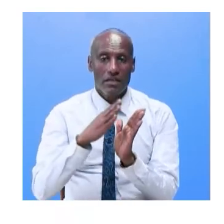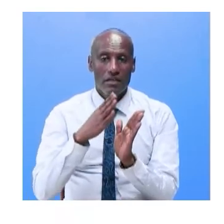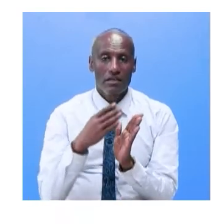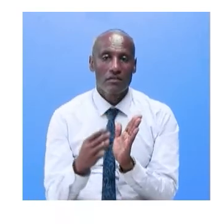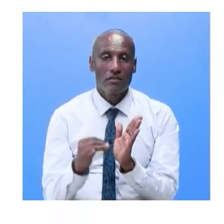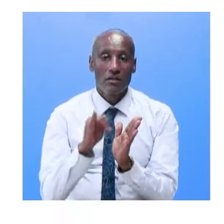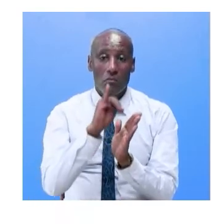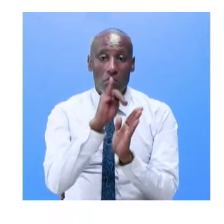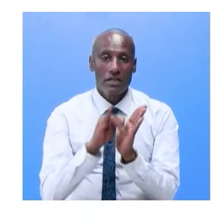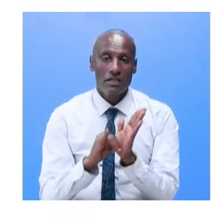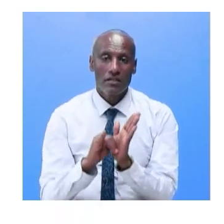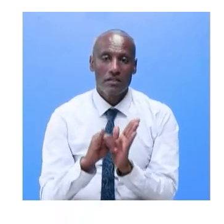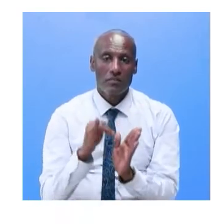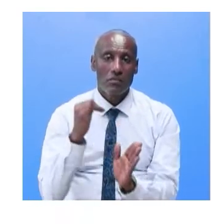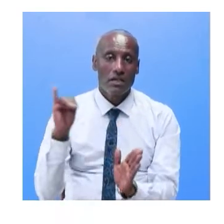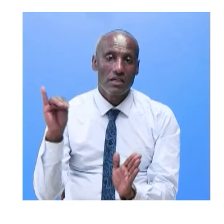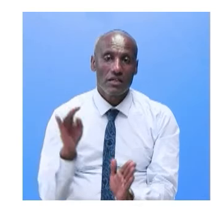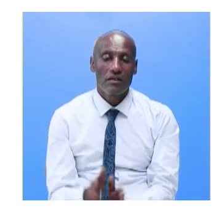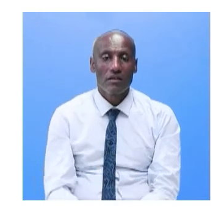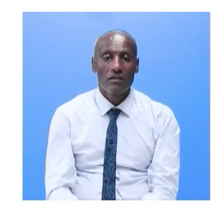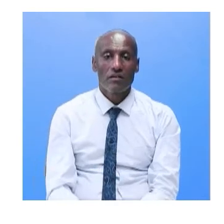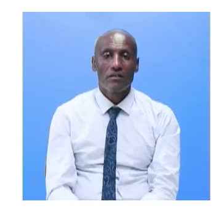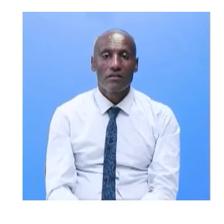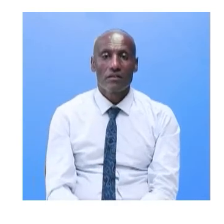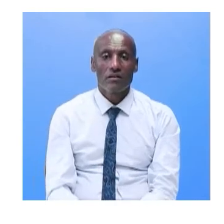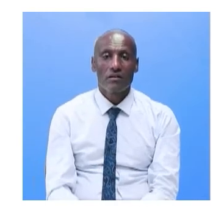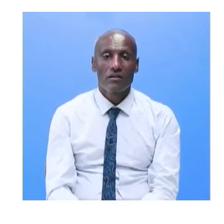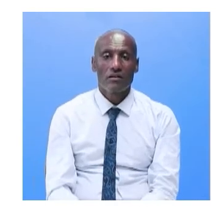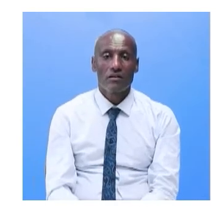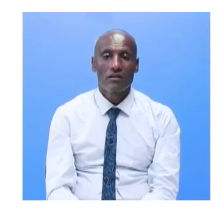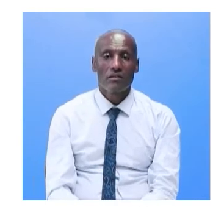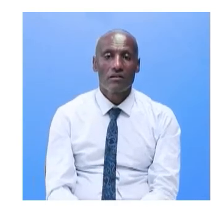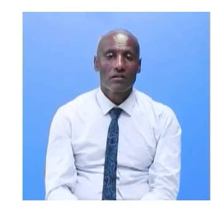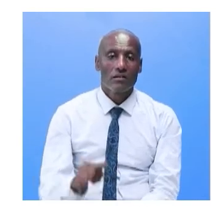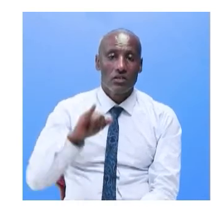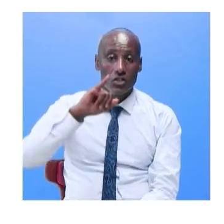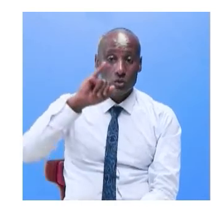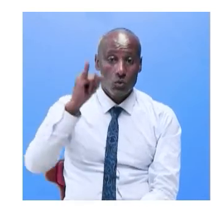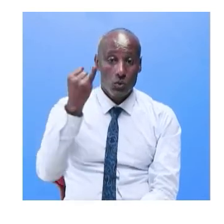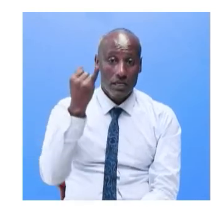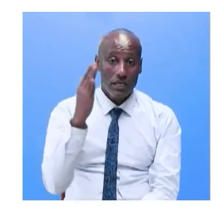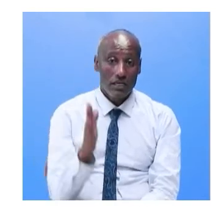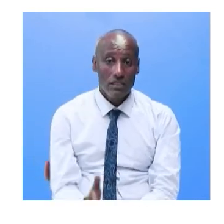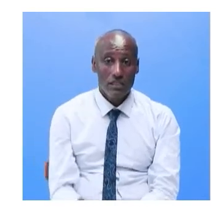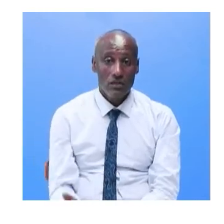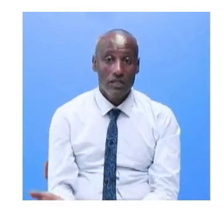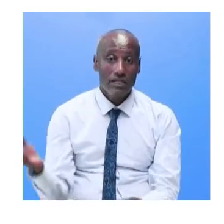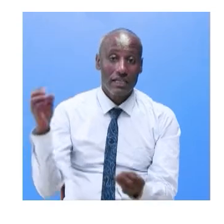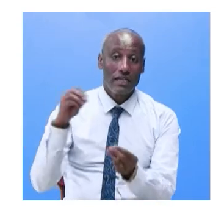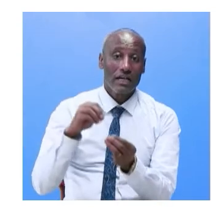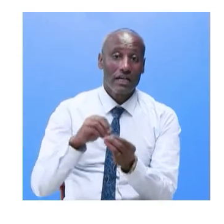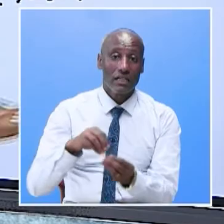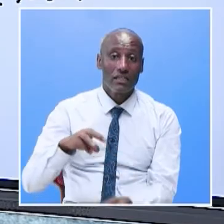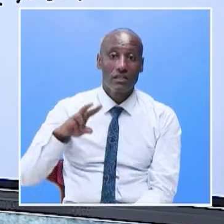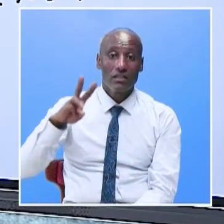said July. When we said here is July, we can add maybe